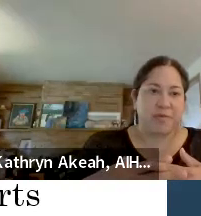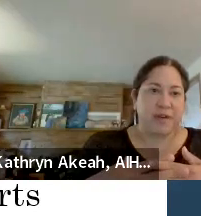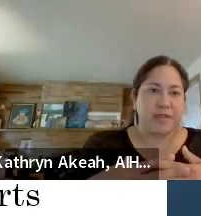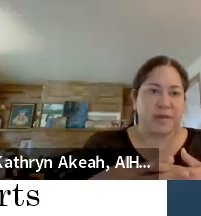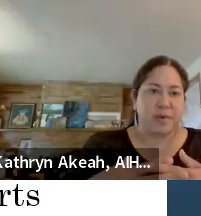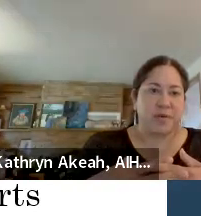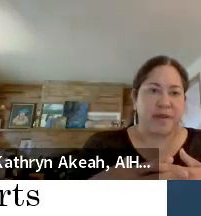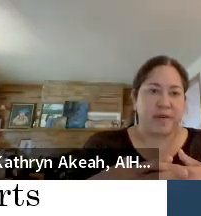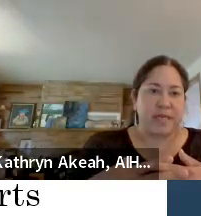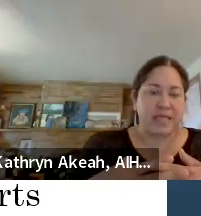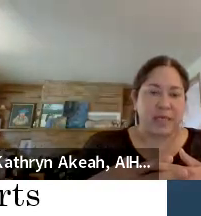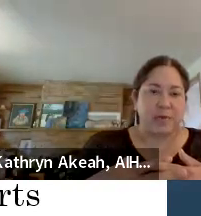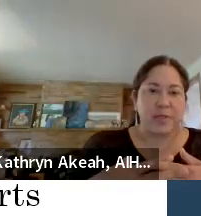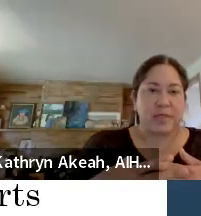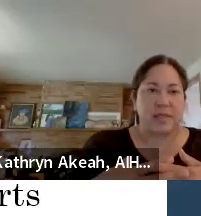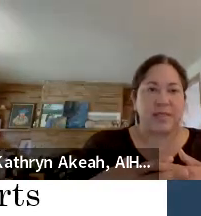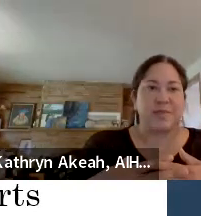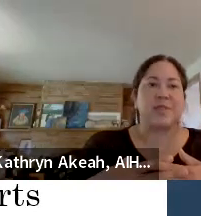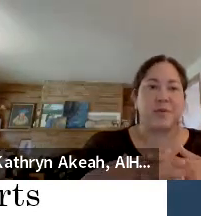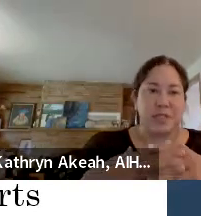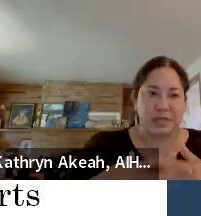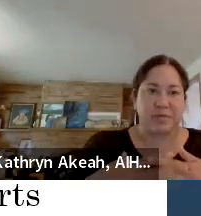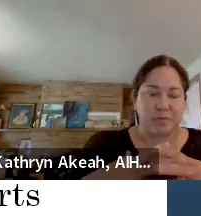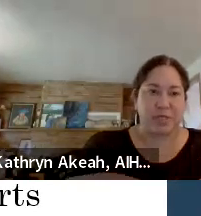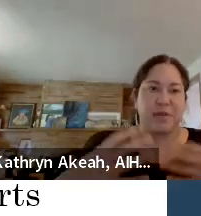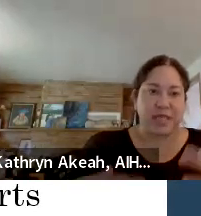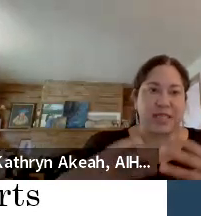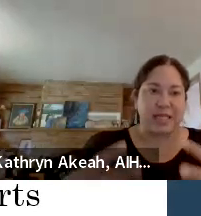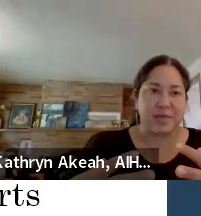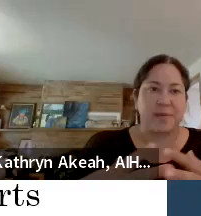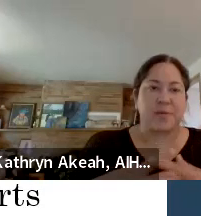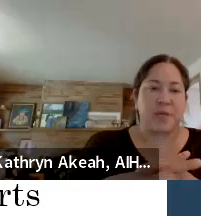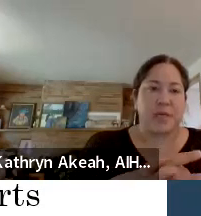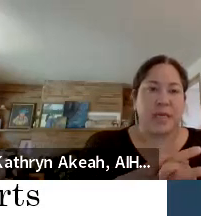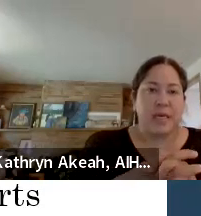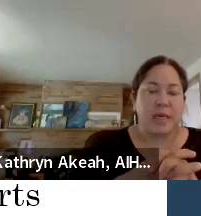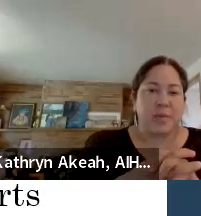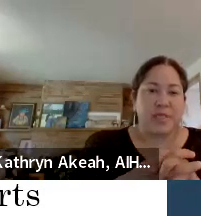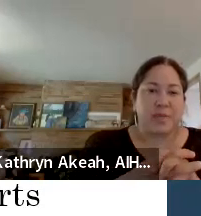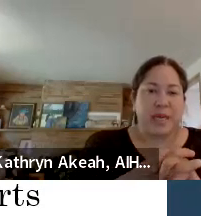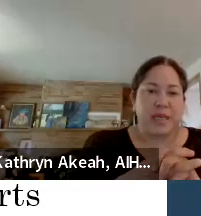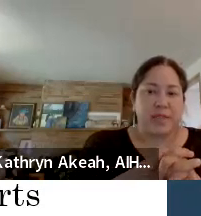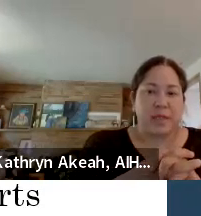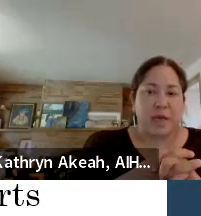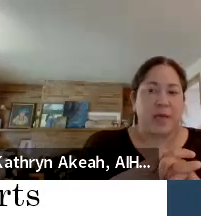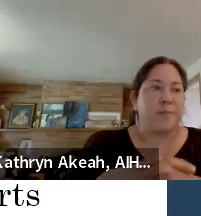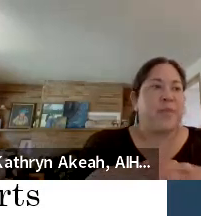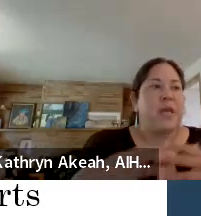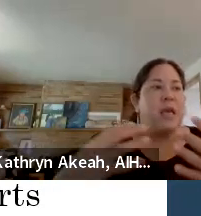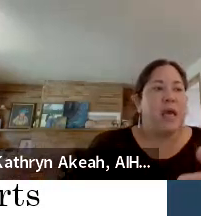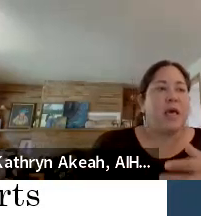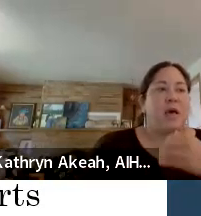tribal providers and urban providers as equals in the system, and so we're still running into that sometimes. We want to put some of that into